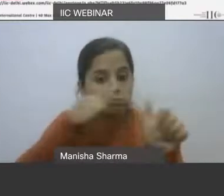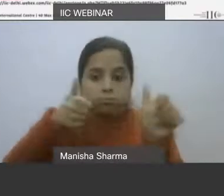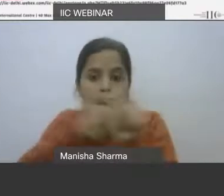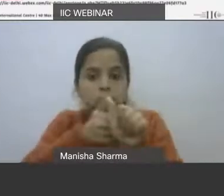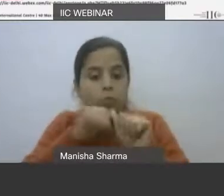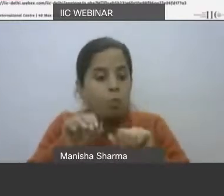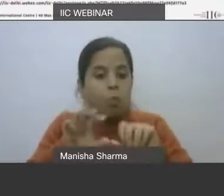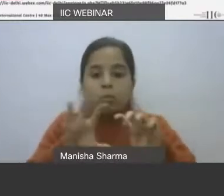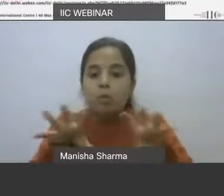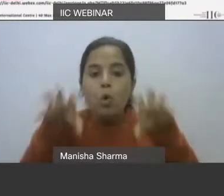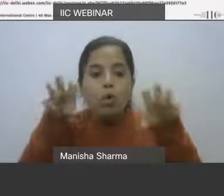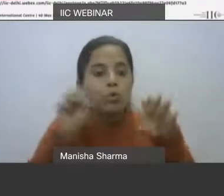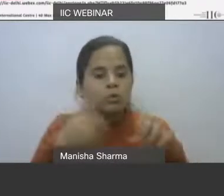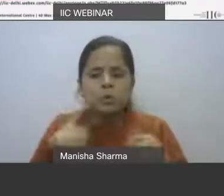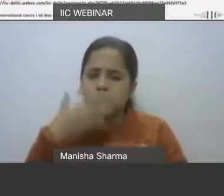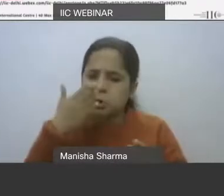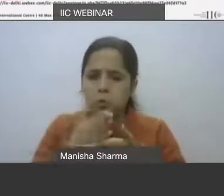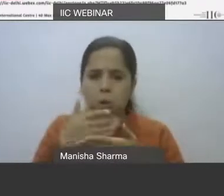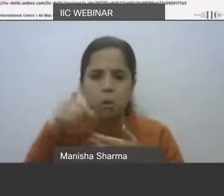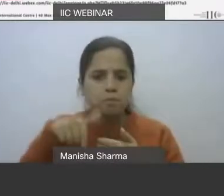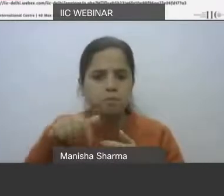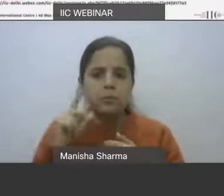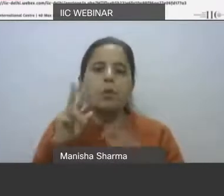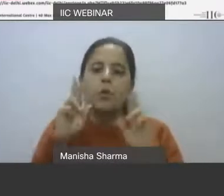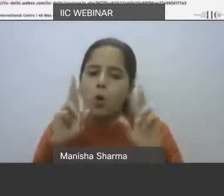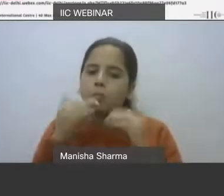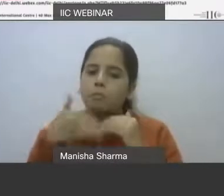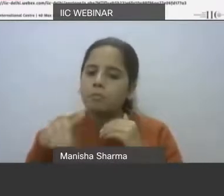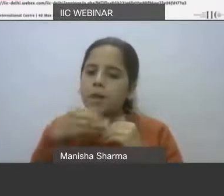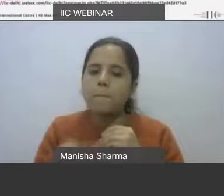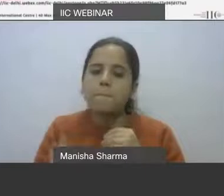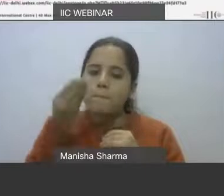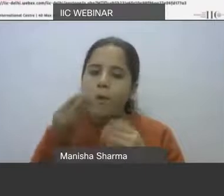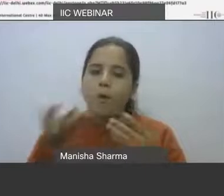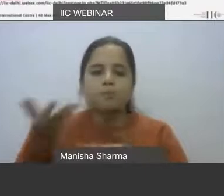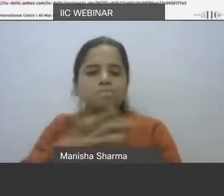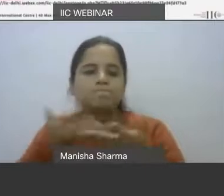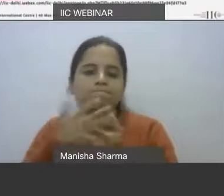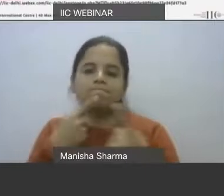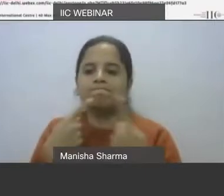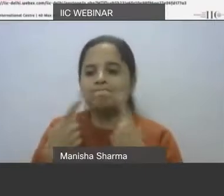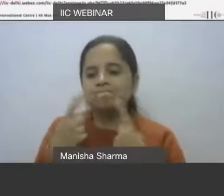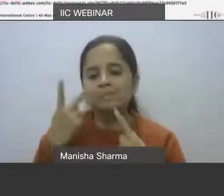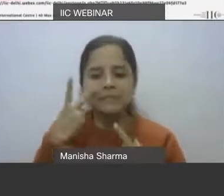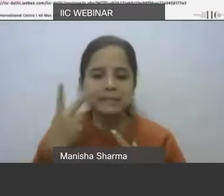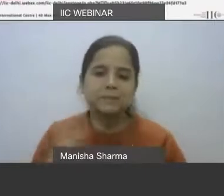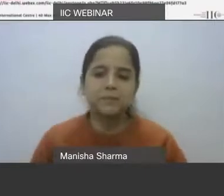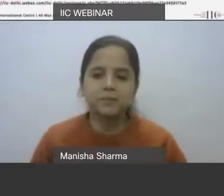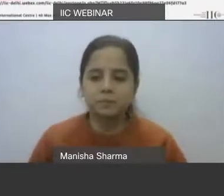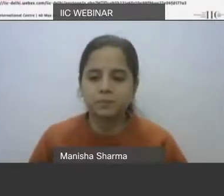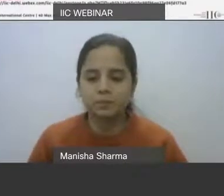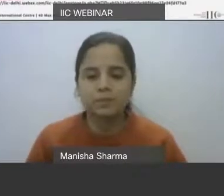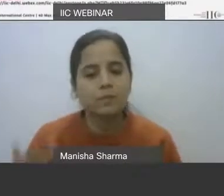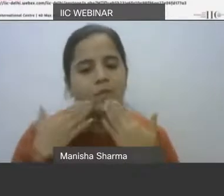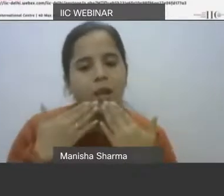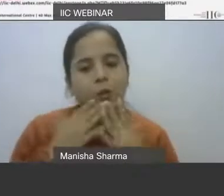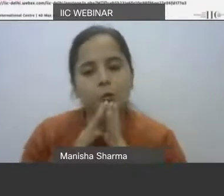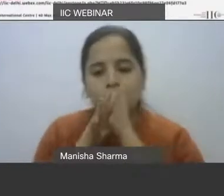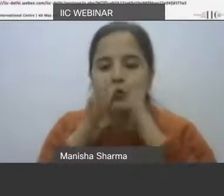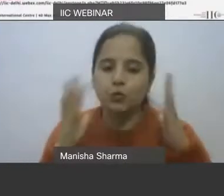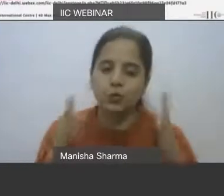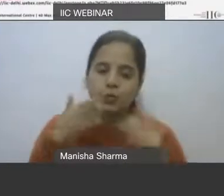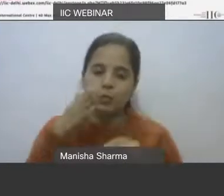identity. I'll stop here, but hopefully we'll have a longer conversation after this. Thank you so much, Professor